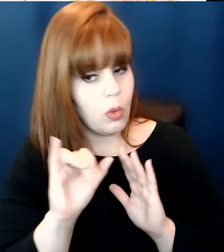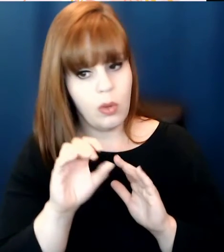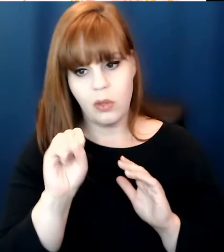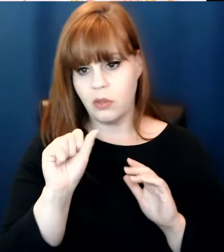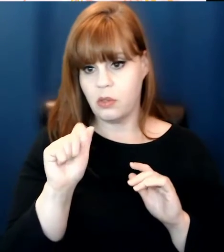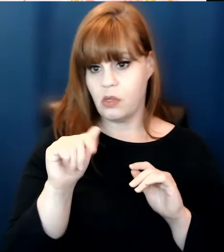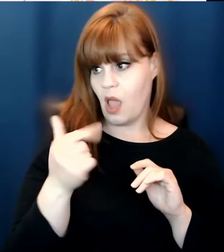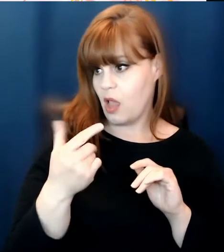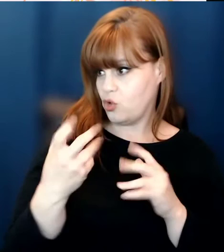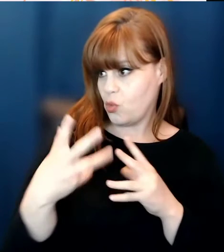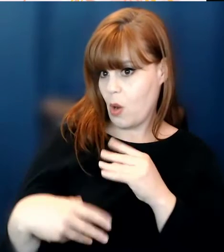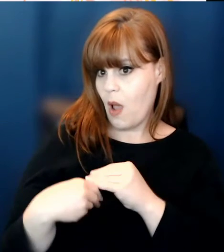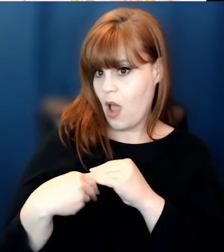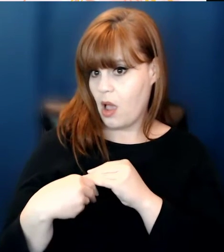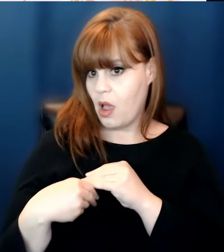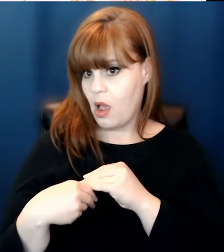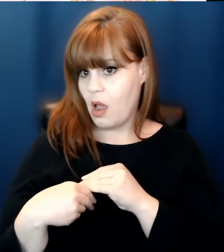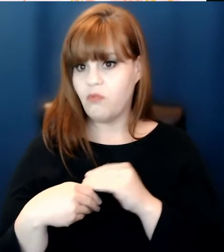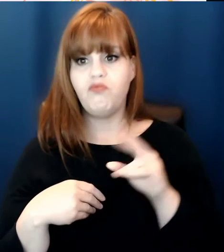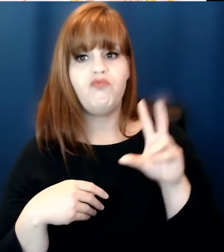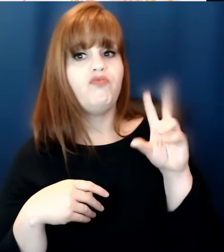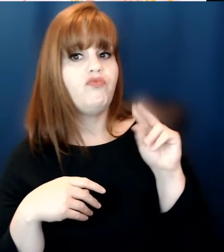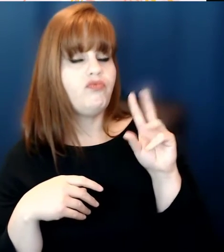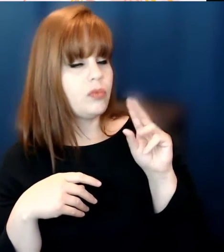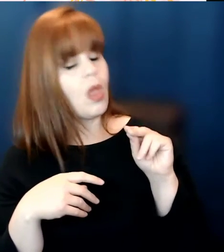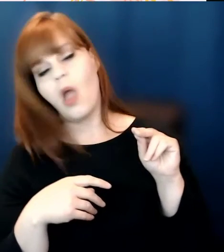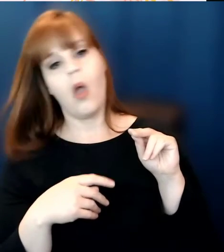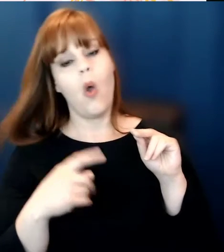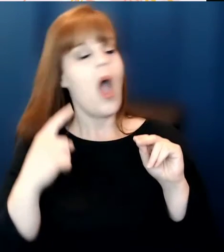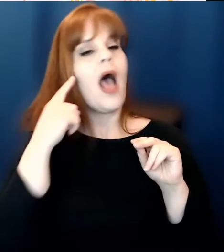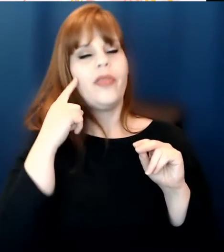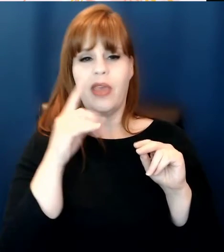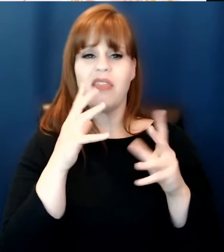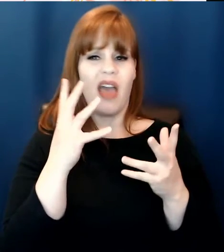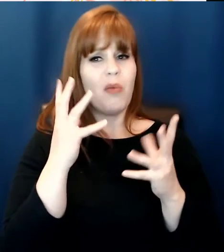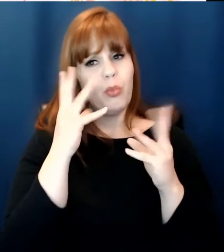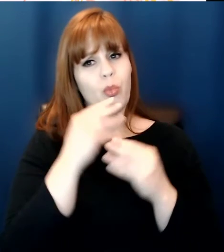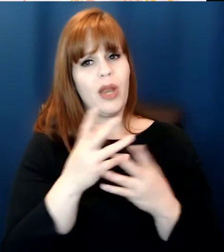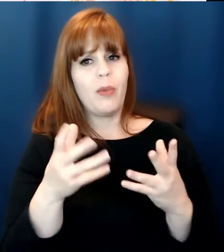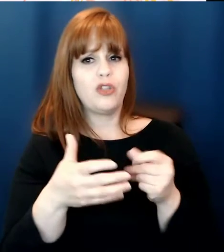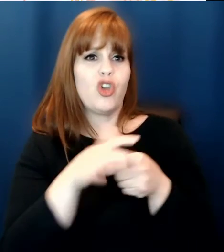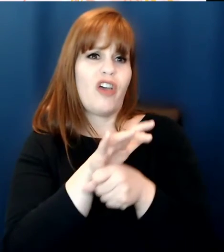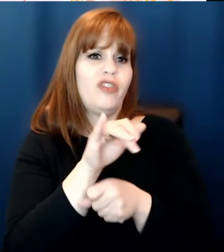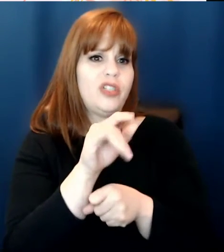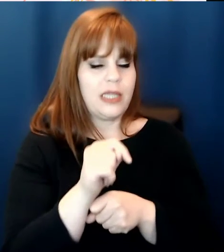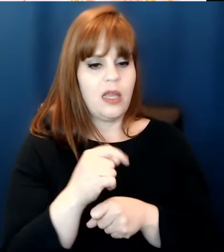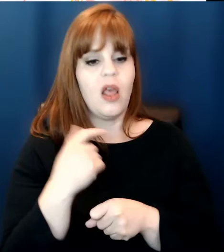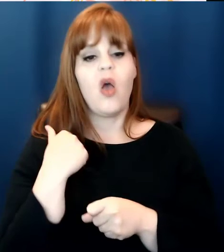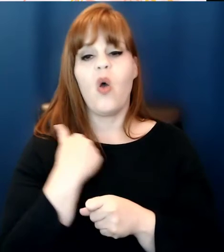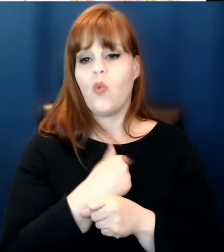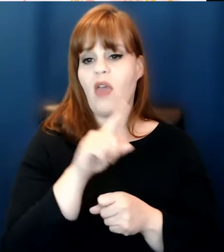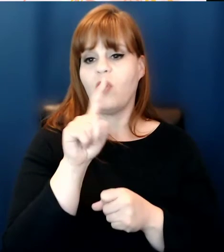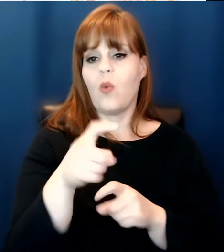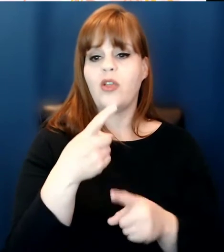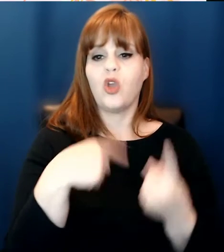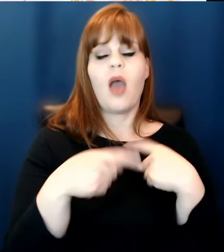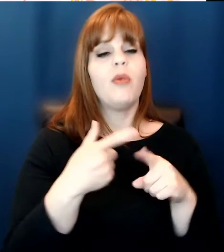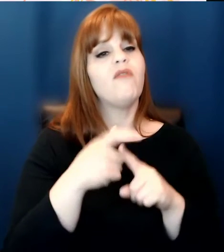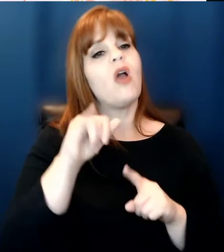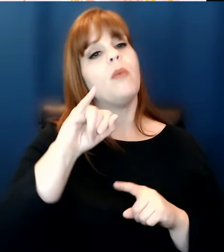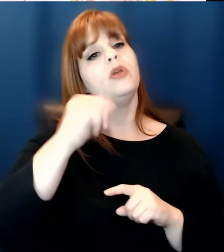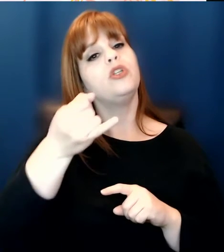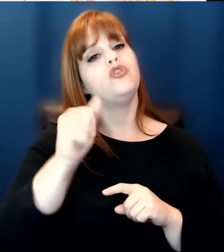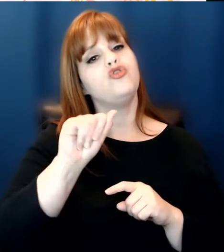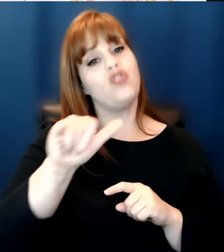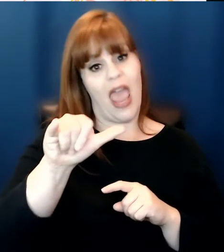Yeah, Sage, do you want to add anything there? No, I think that pretty much covers it. We have a question coming from